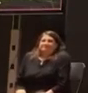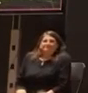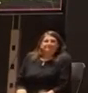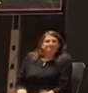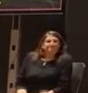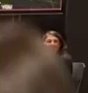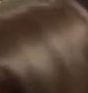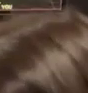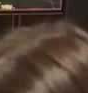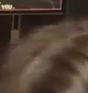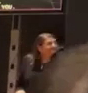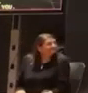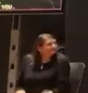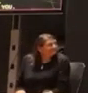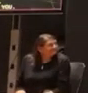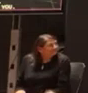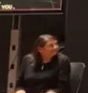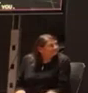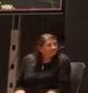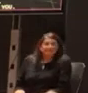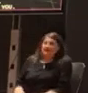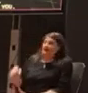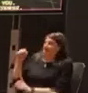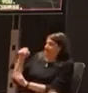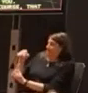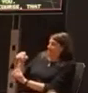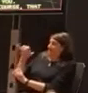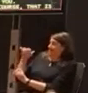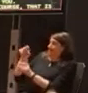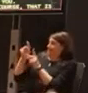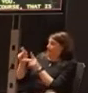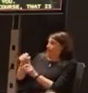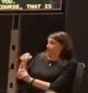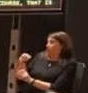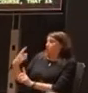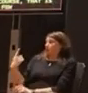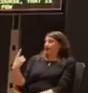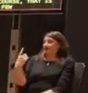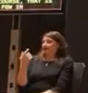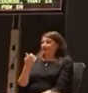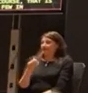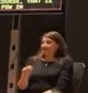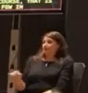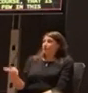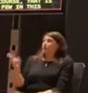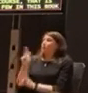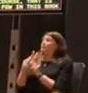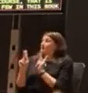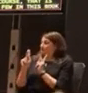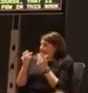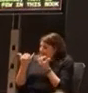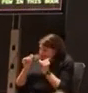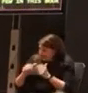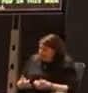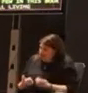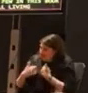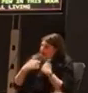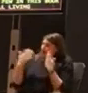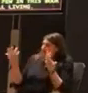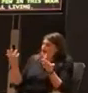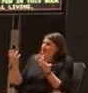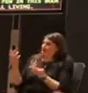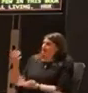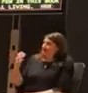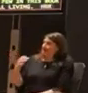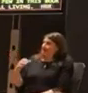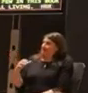And Clarence Acox is one of the few in this book that's still living. Gertrude, Clarence.